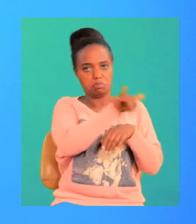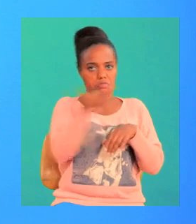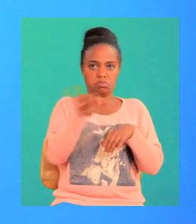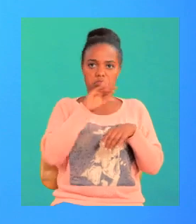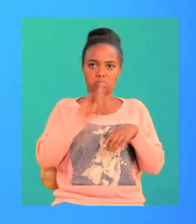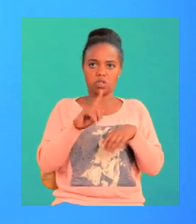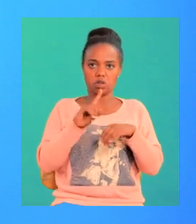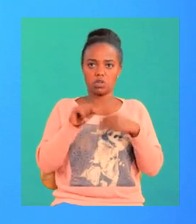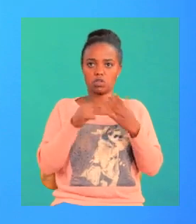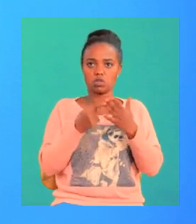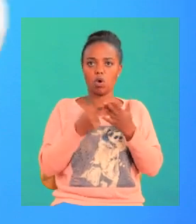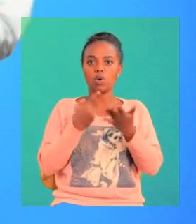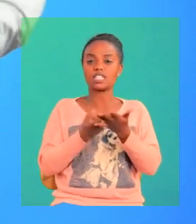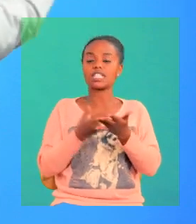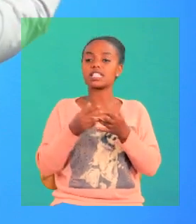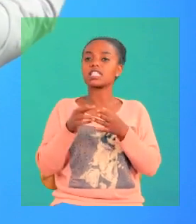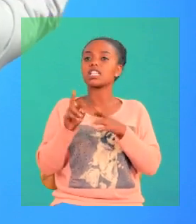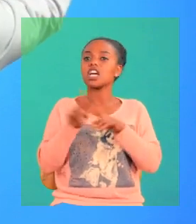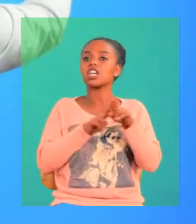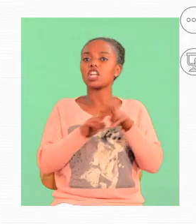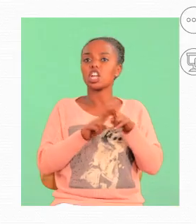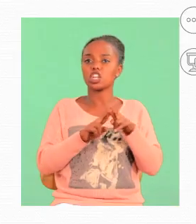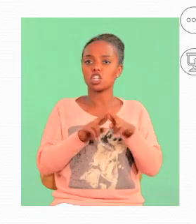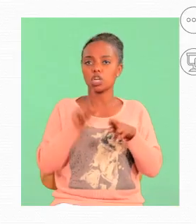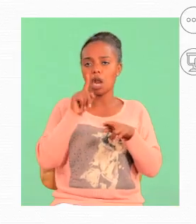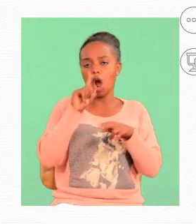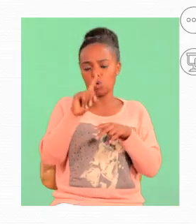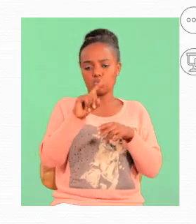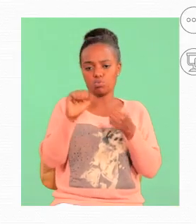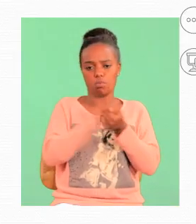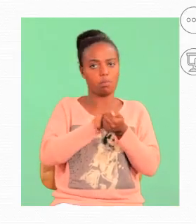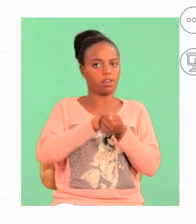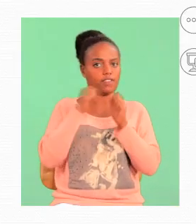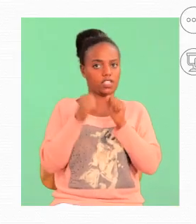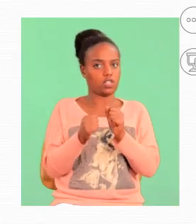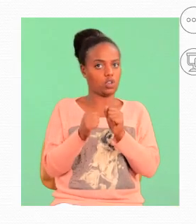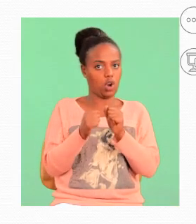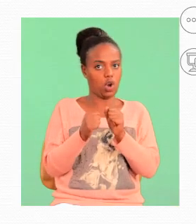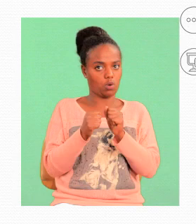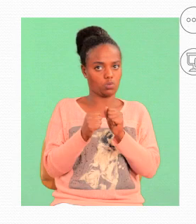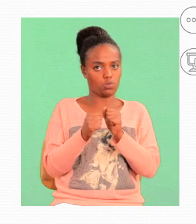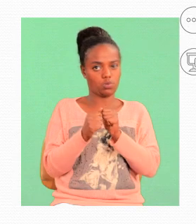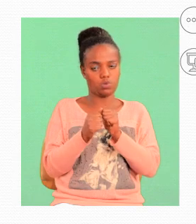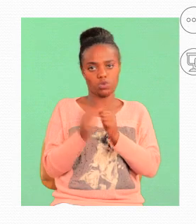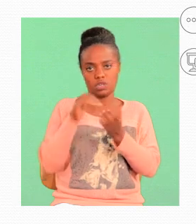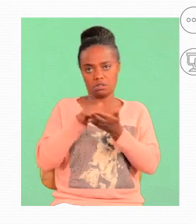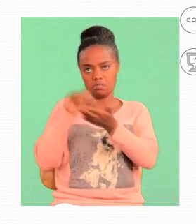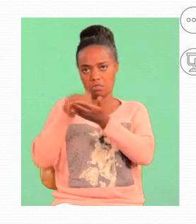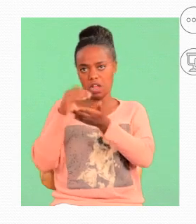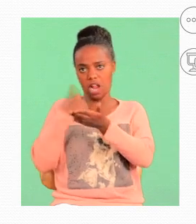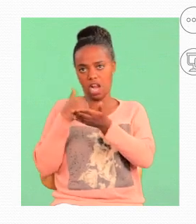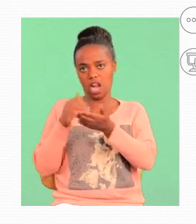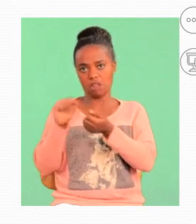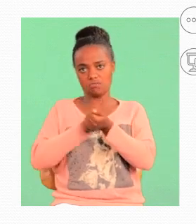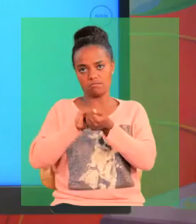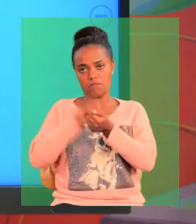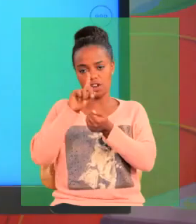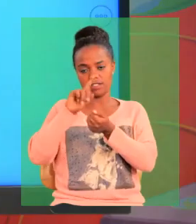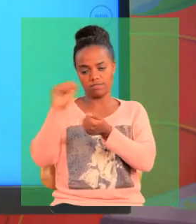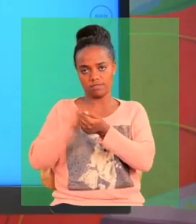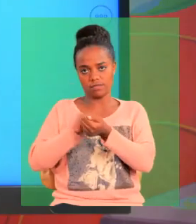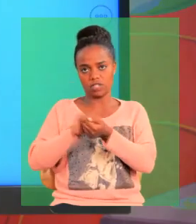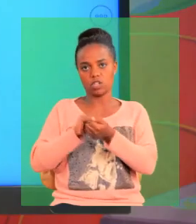So this relation means you can just cancel this one. So I can write this in this